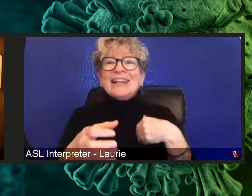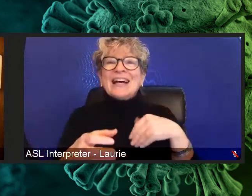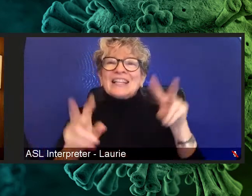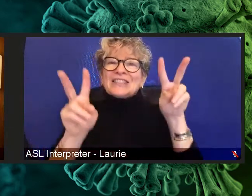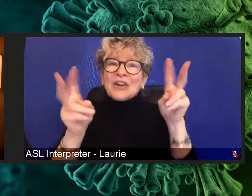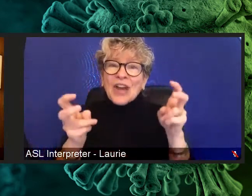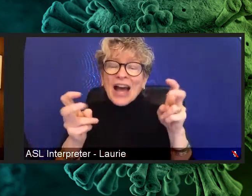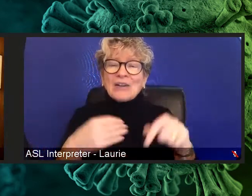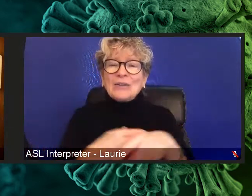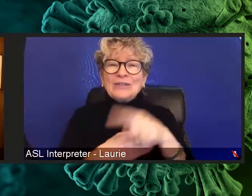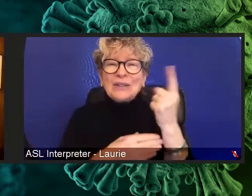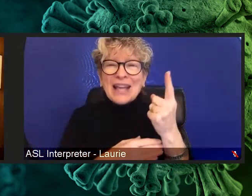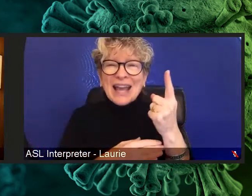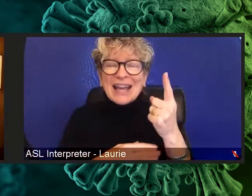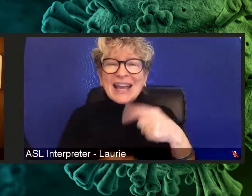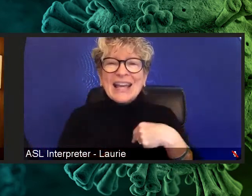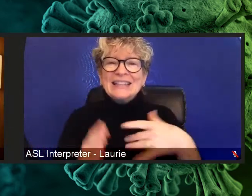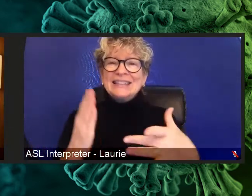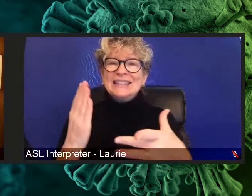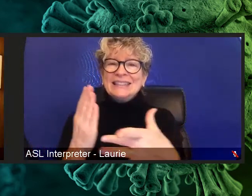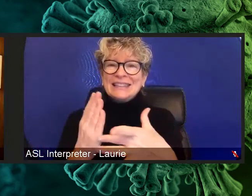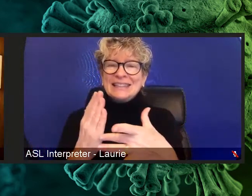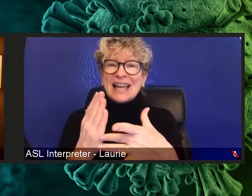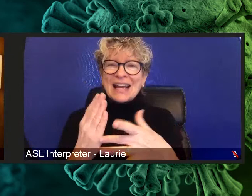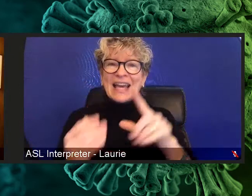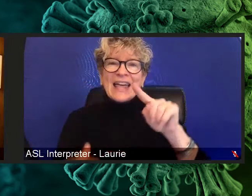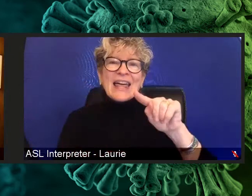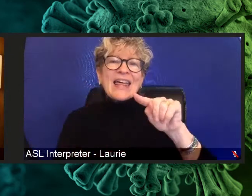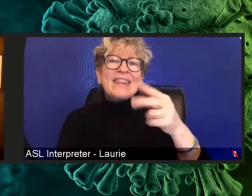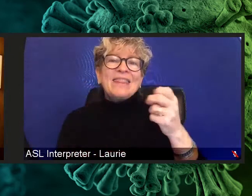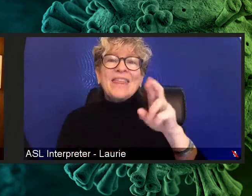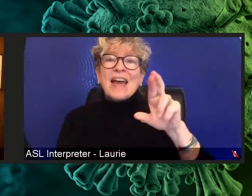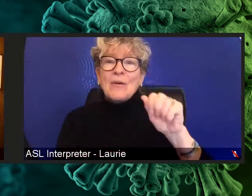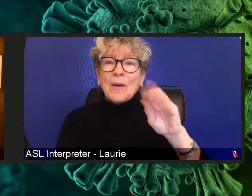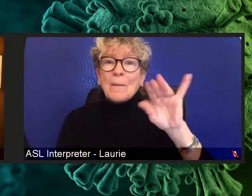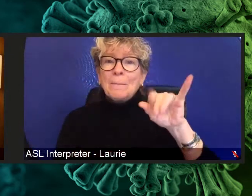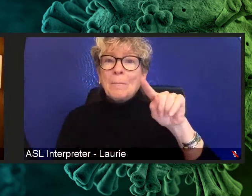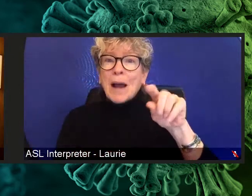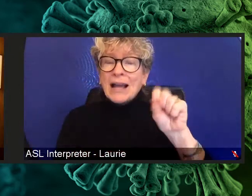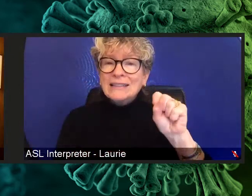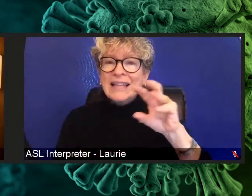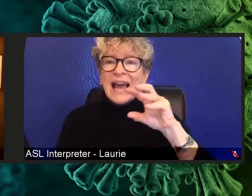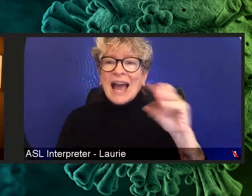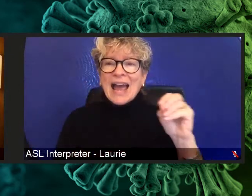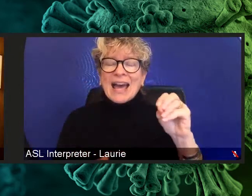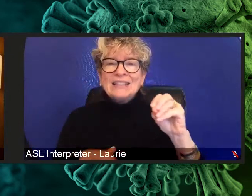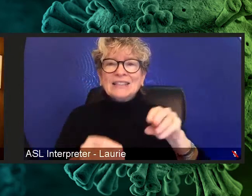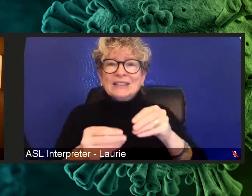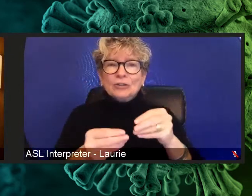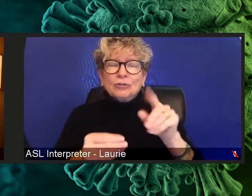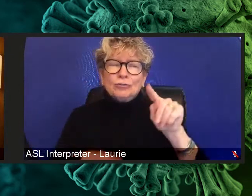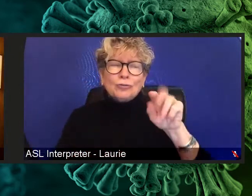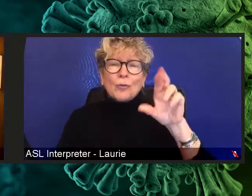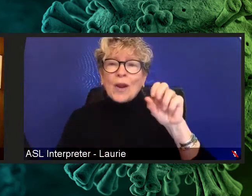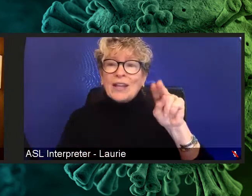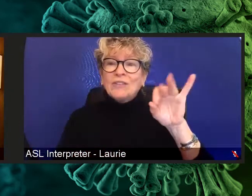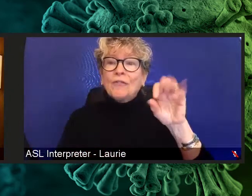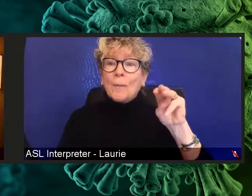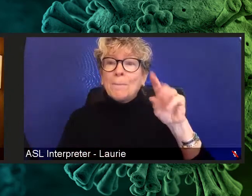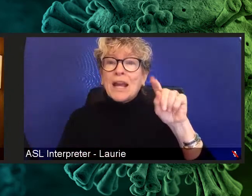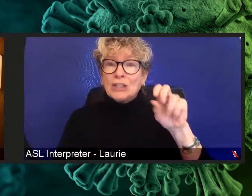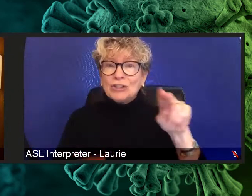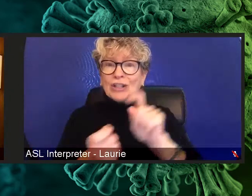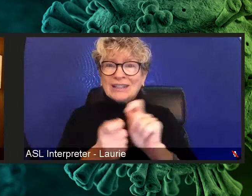today's talk is Tech, Terabytes, and Transformation, supercharging cancer research with new tools